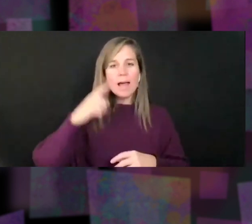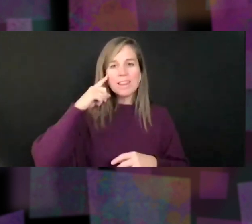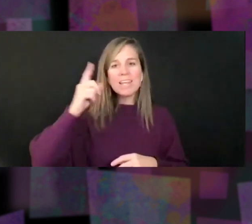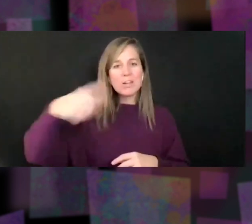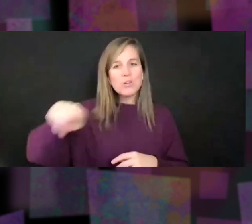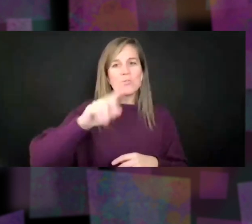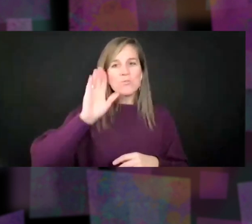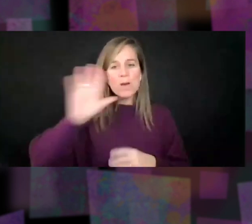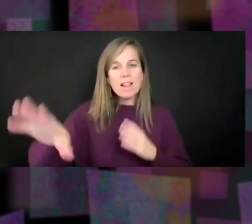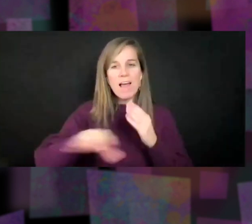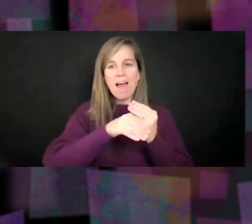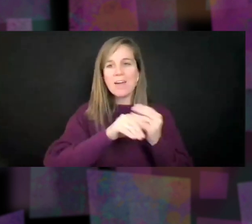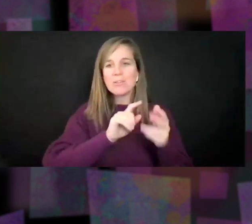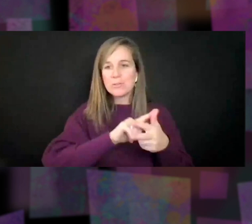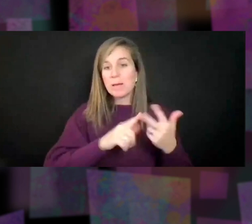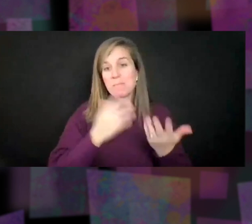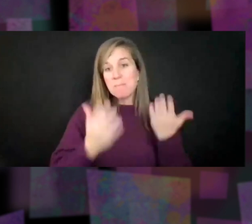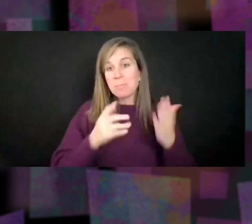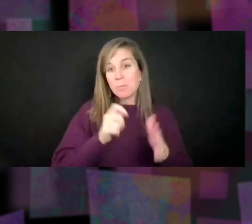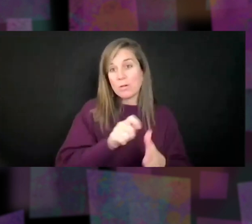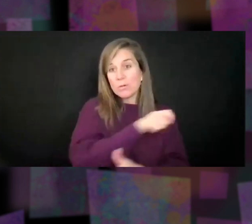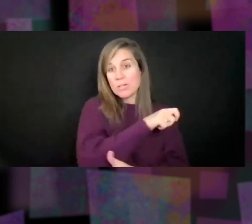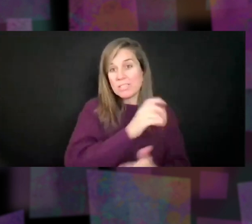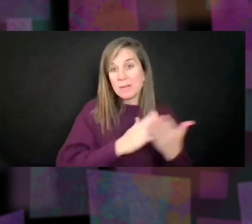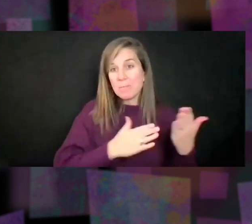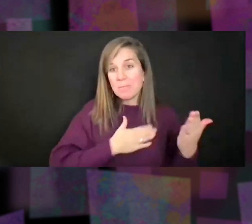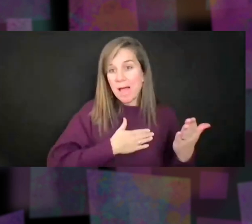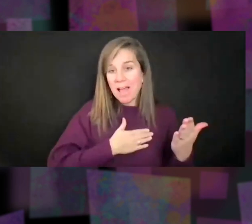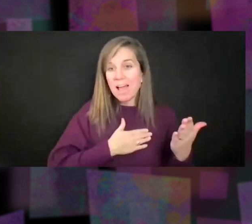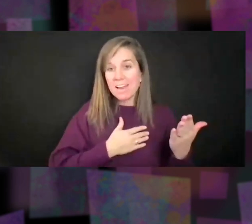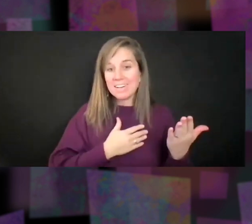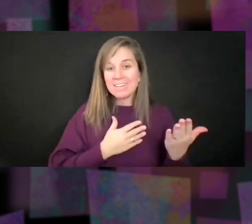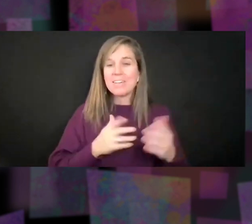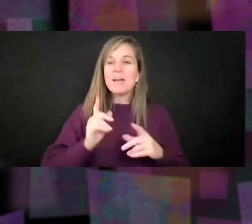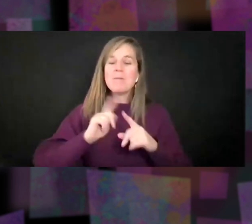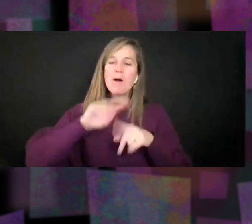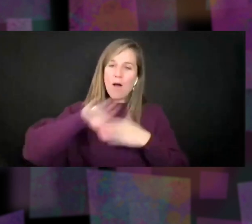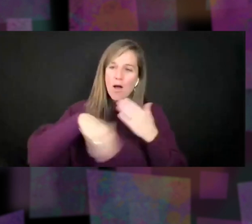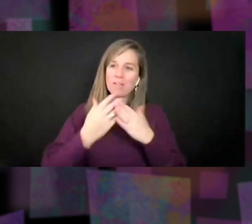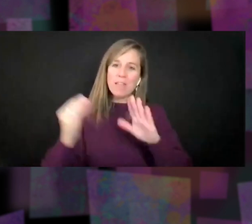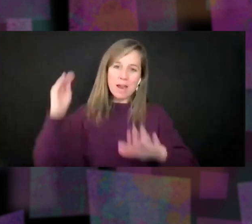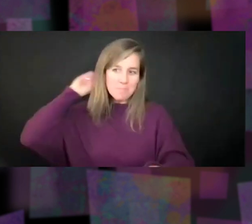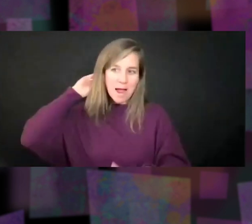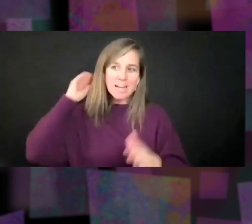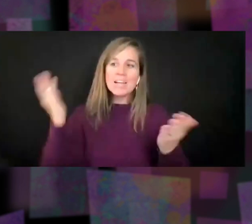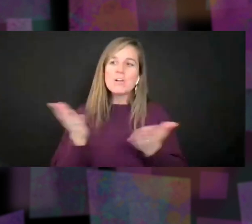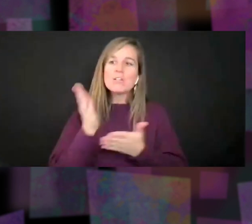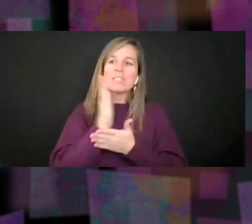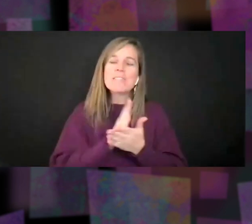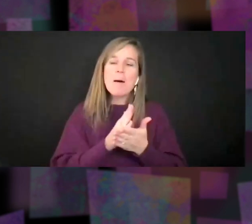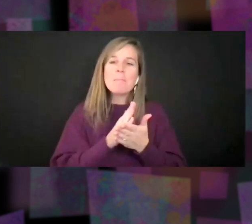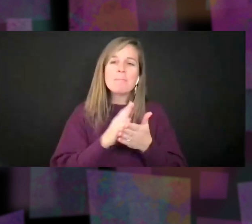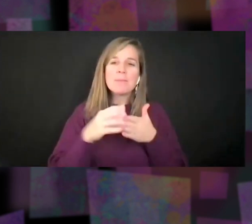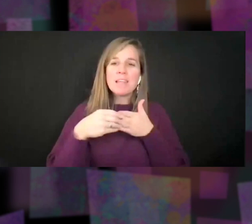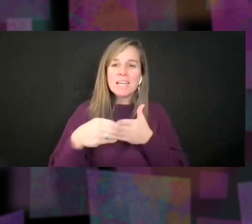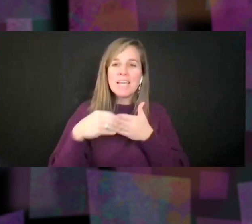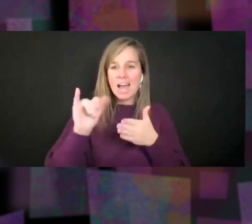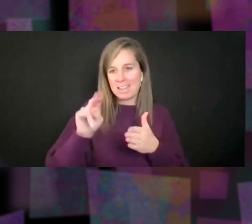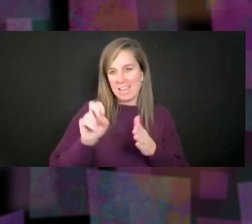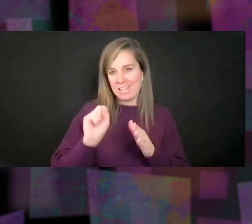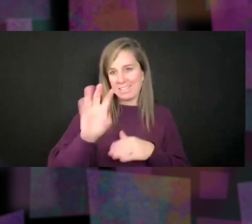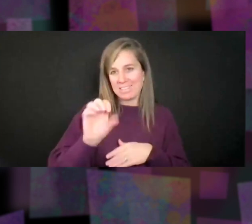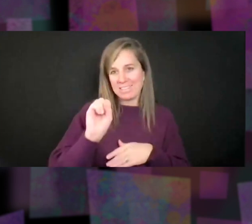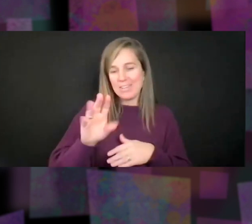these, and you may want to remove some of mine. But with all of that in mind, here are some guidelines in these three areas